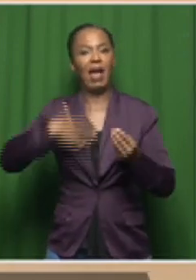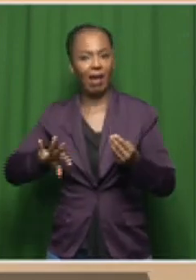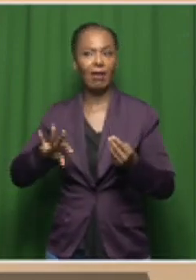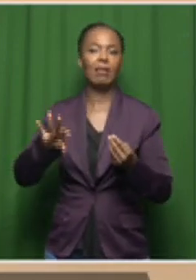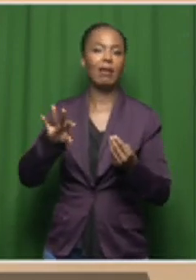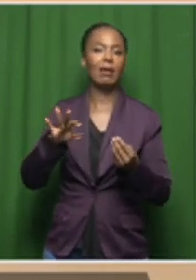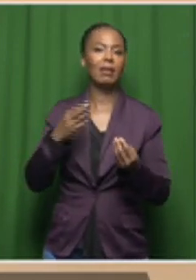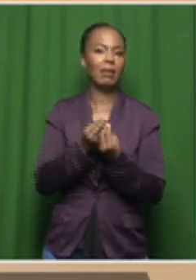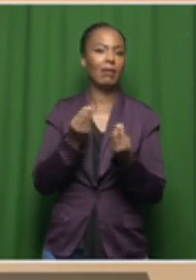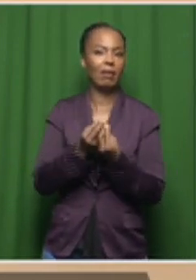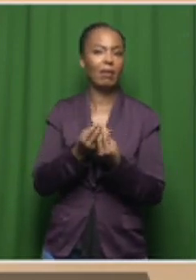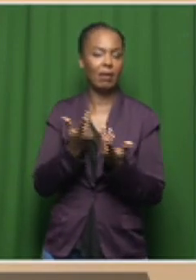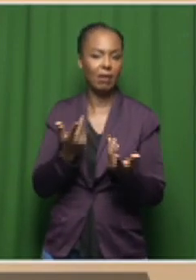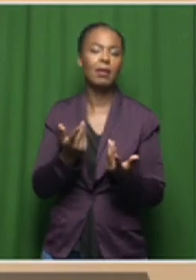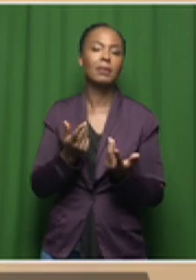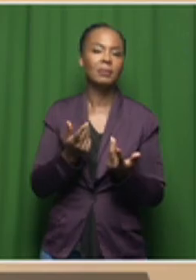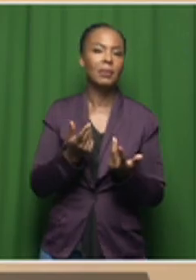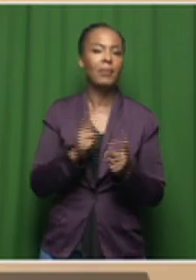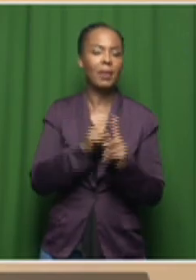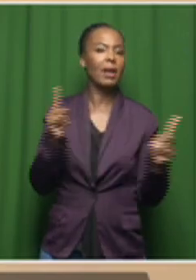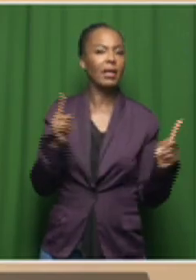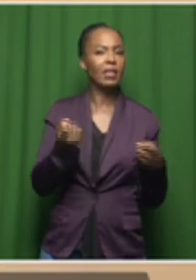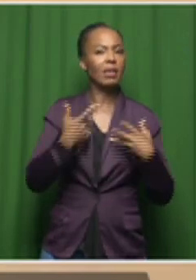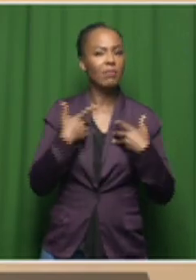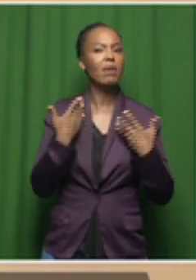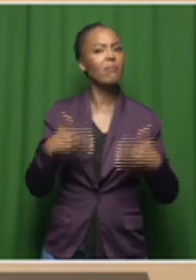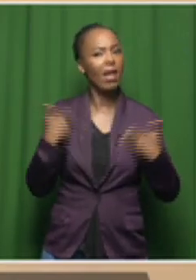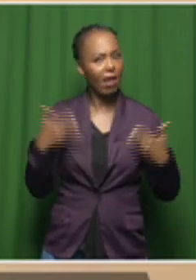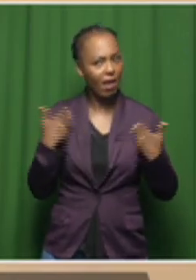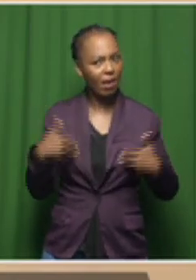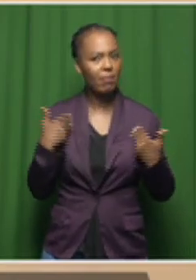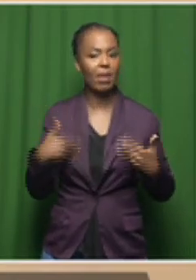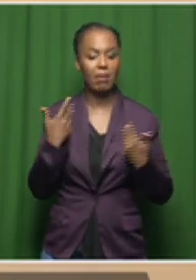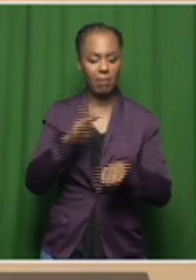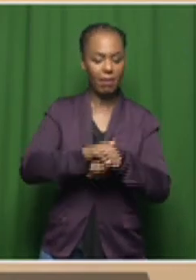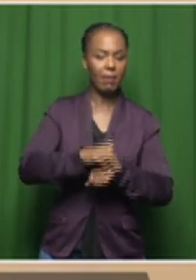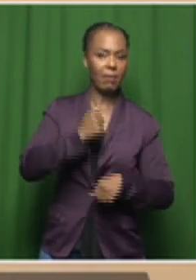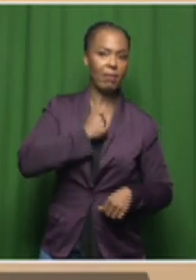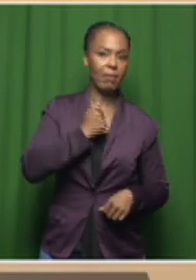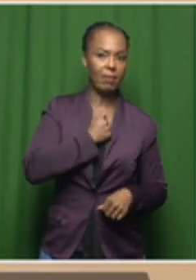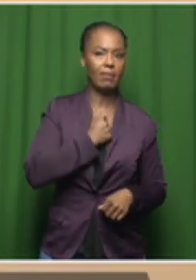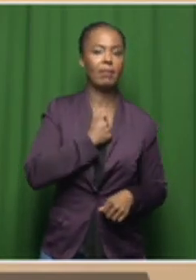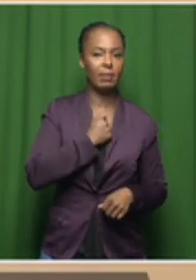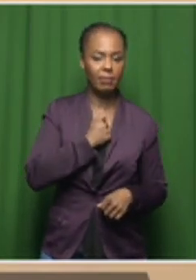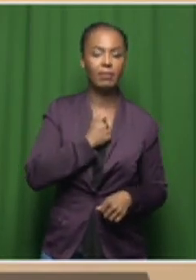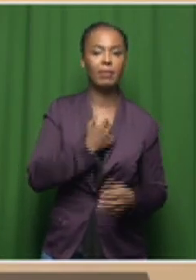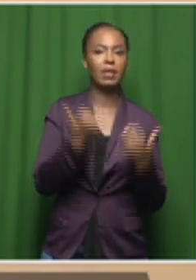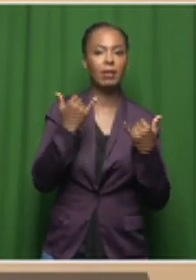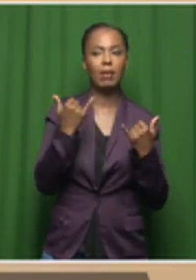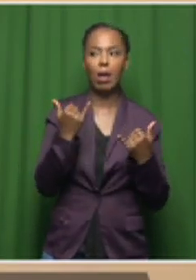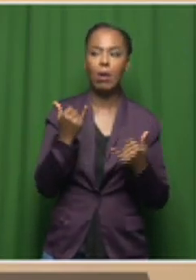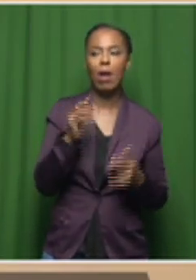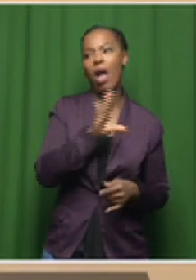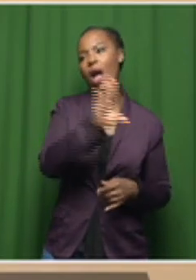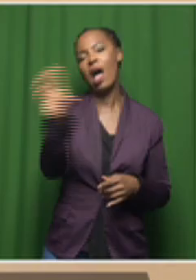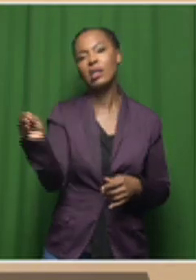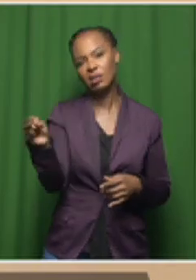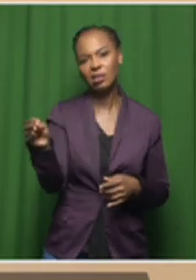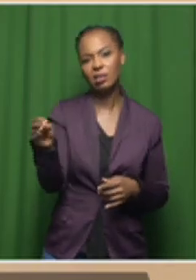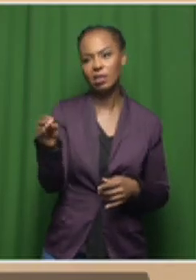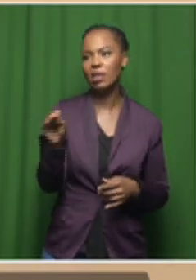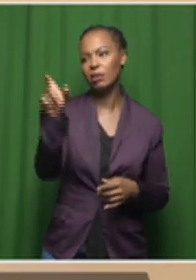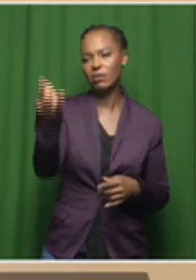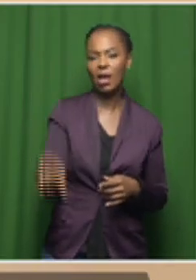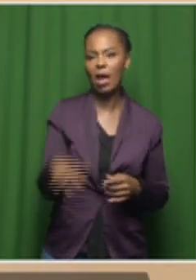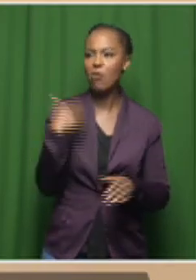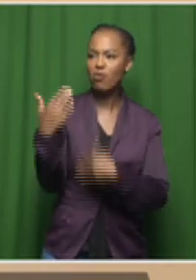to take. Once a friend of mine said that he spoke to another artist and said, "Well, what is your